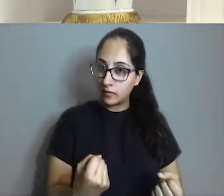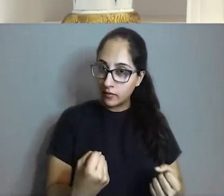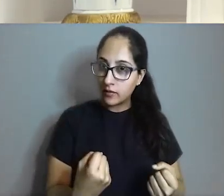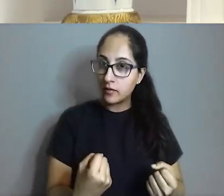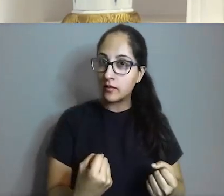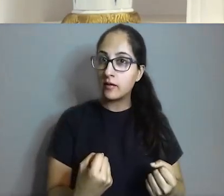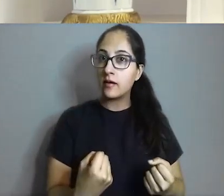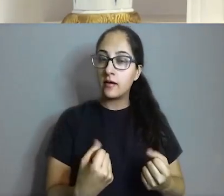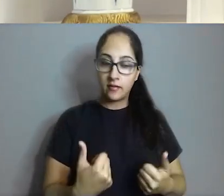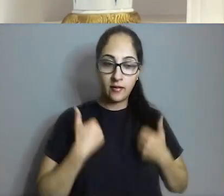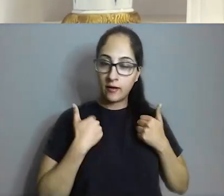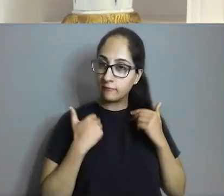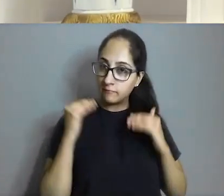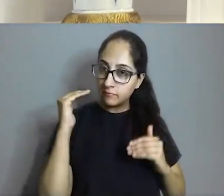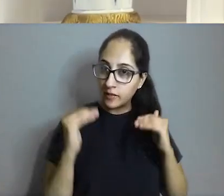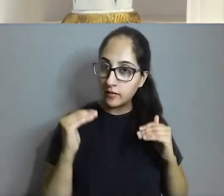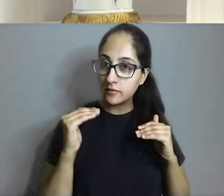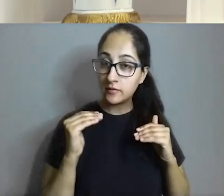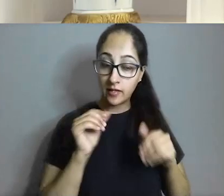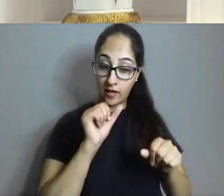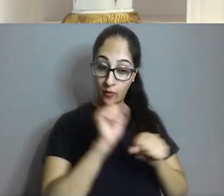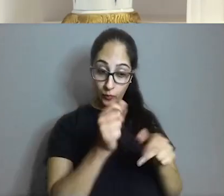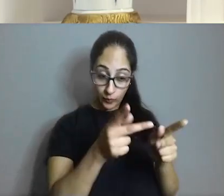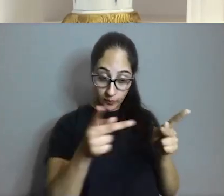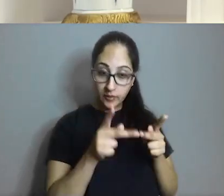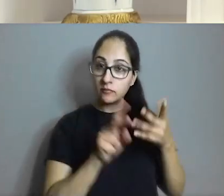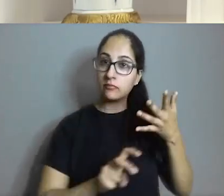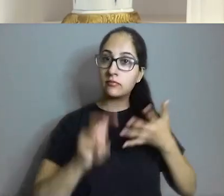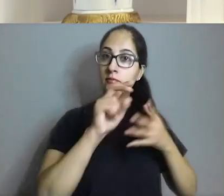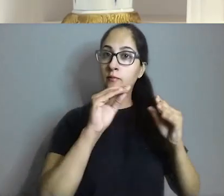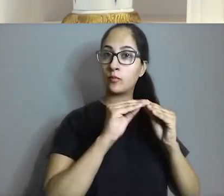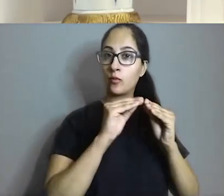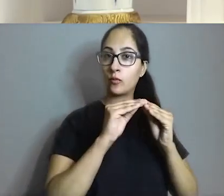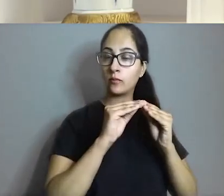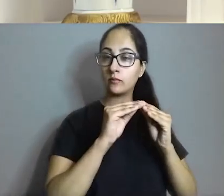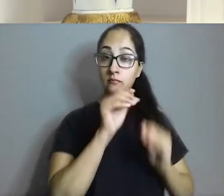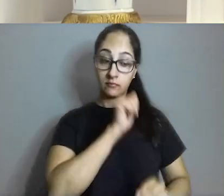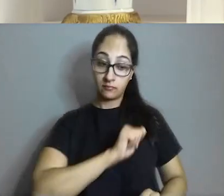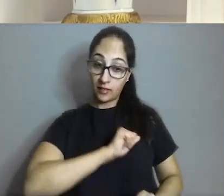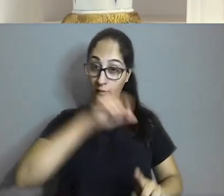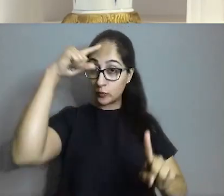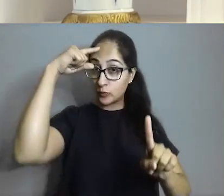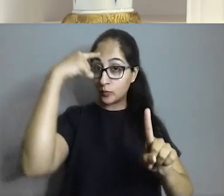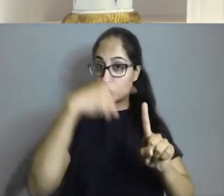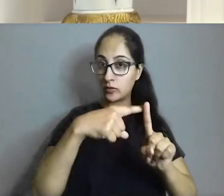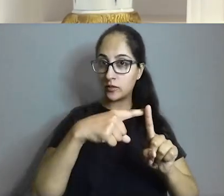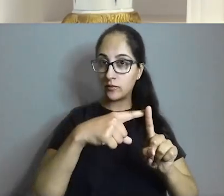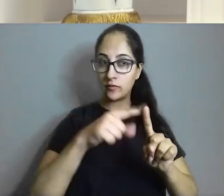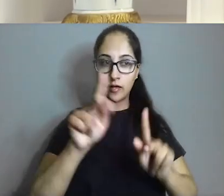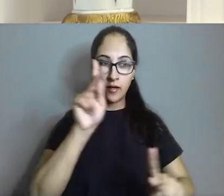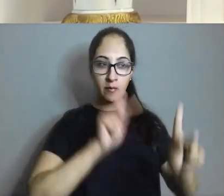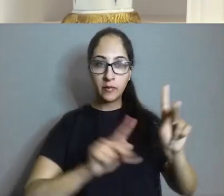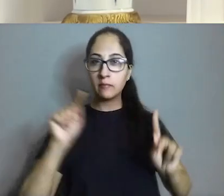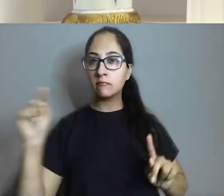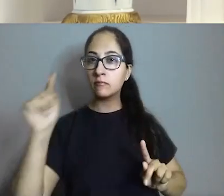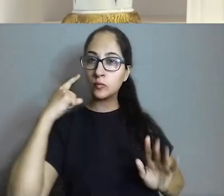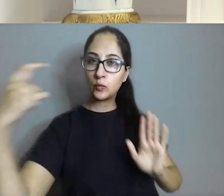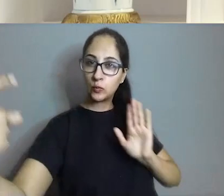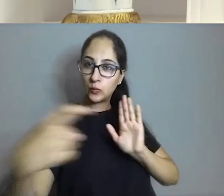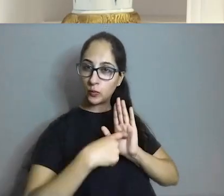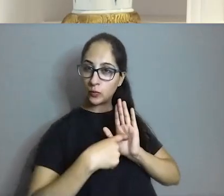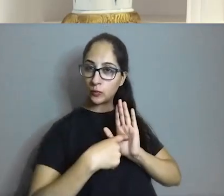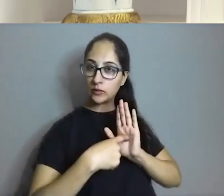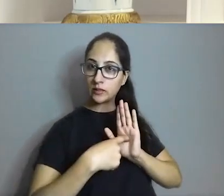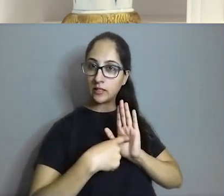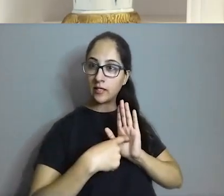workplace. When we are positive, people are drawn to us because we represent a source of comfort